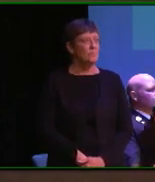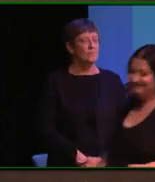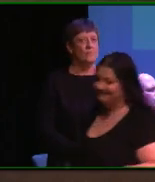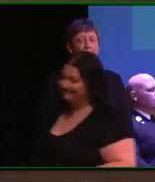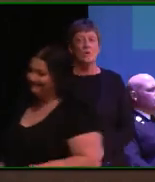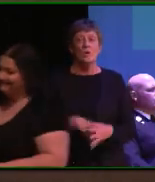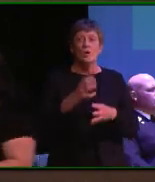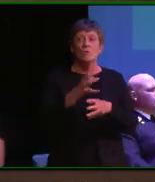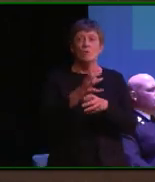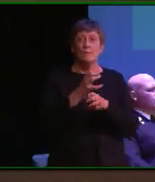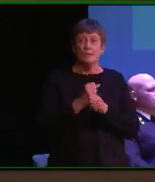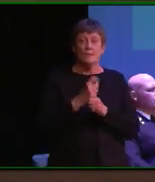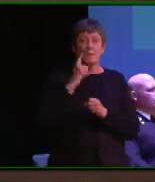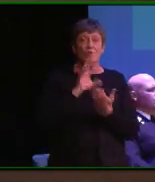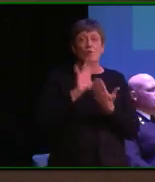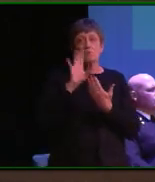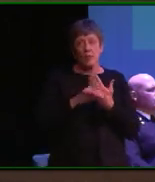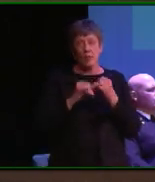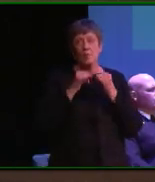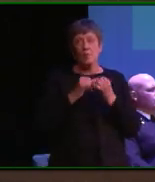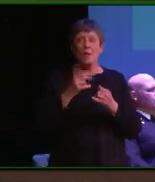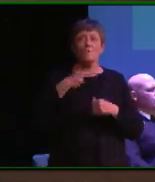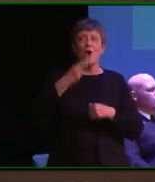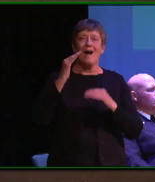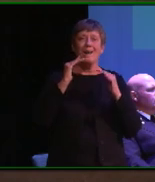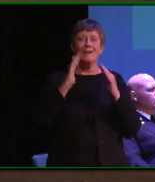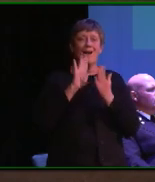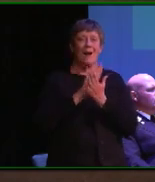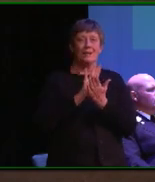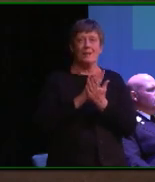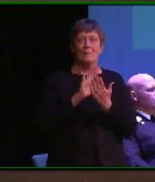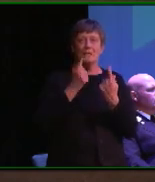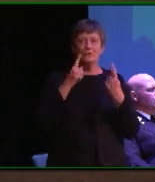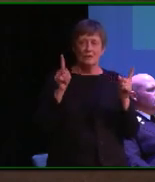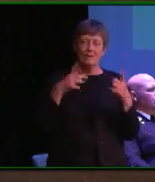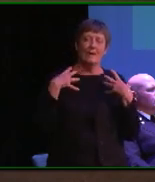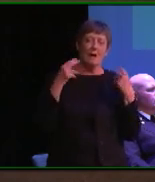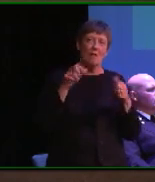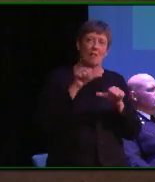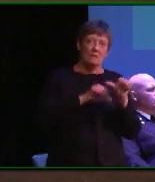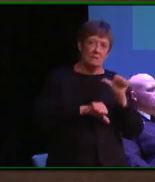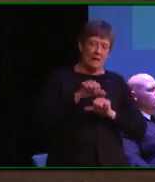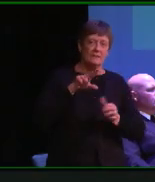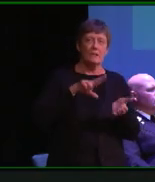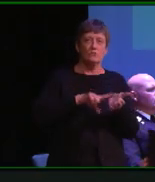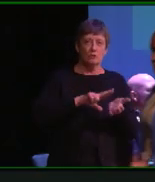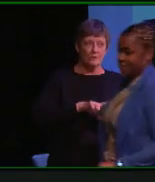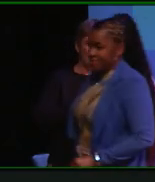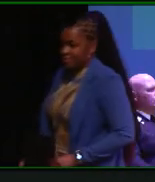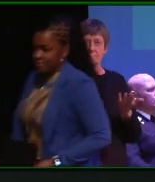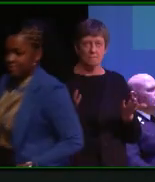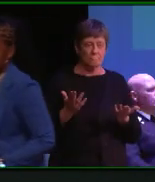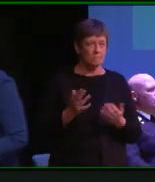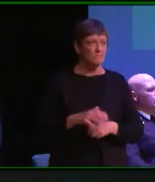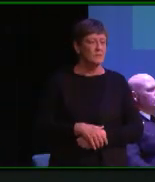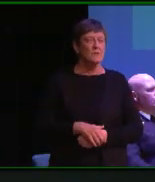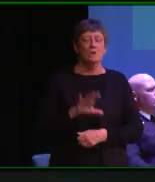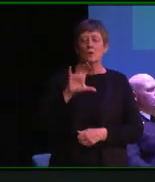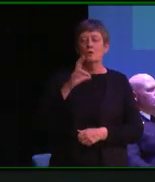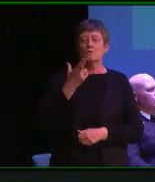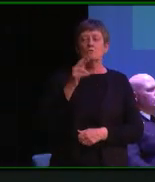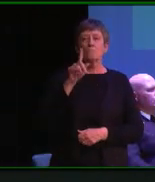The recipients of the Curriculum Award for High Academic Achievement for Health Sciences and Nursing are